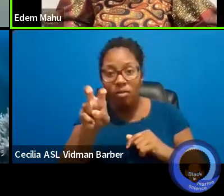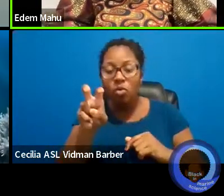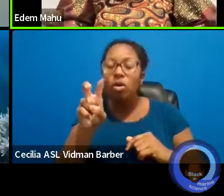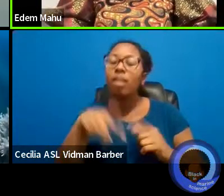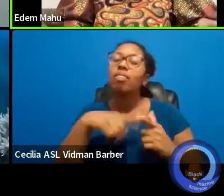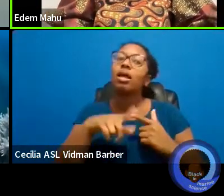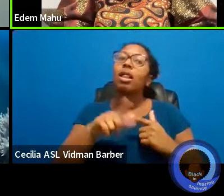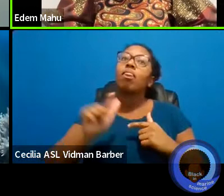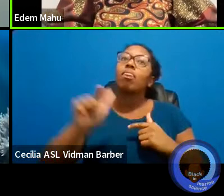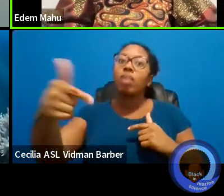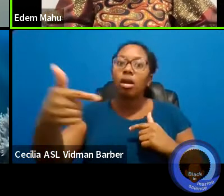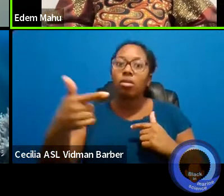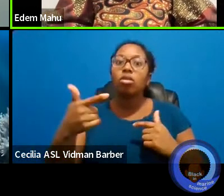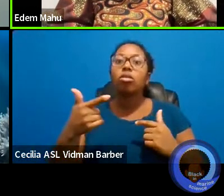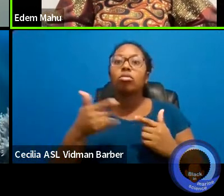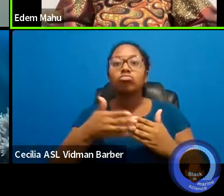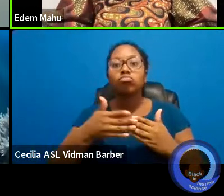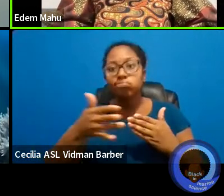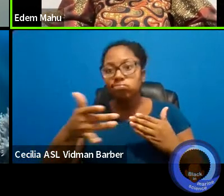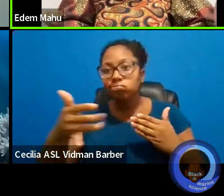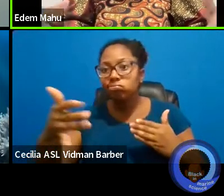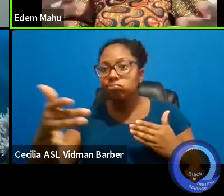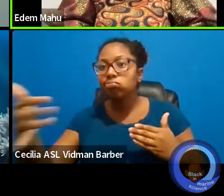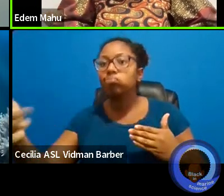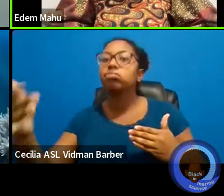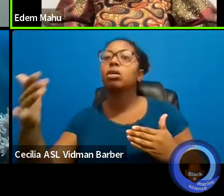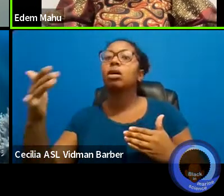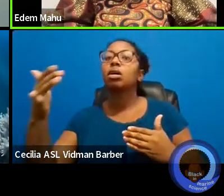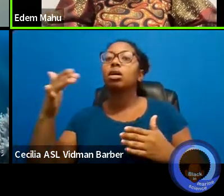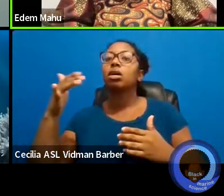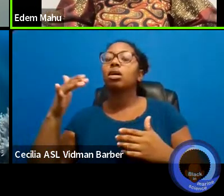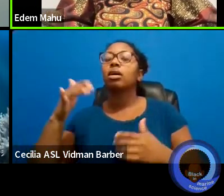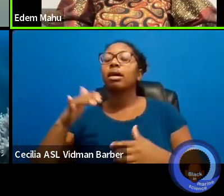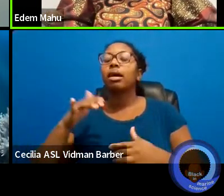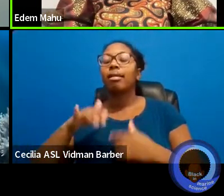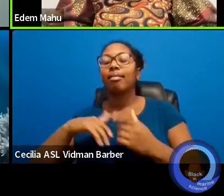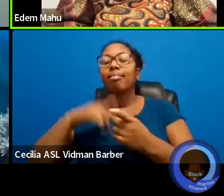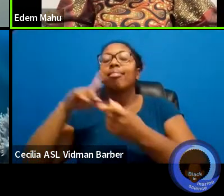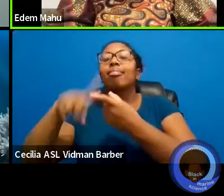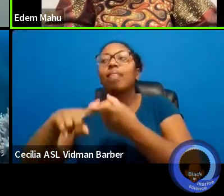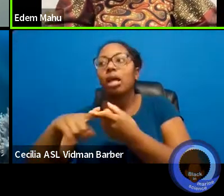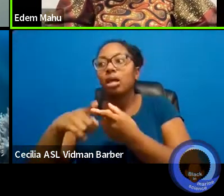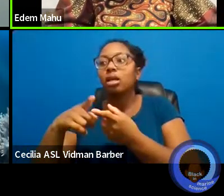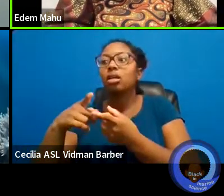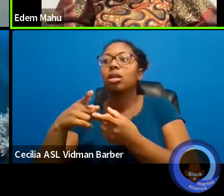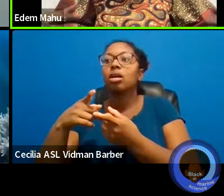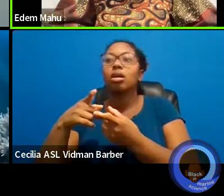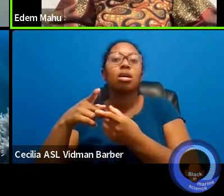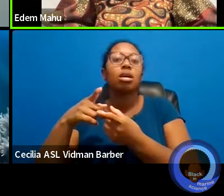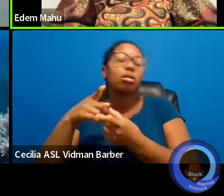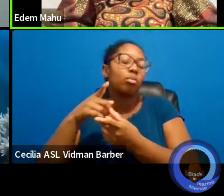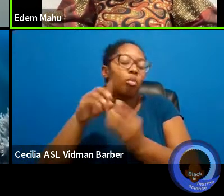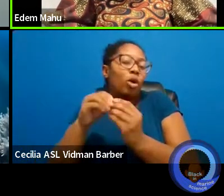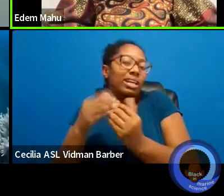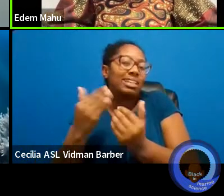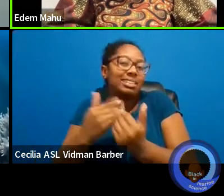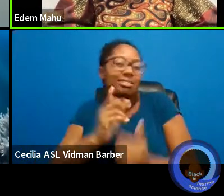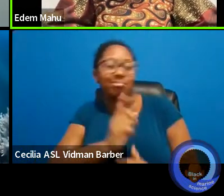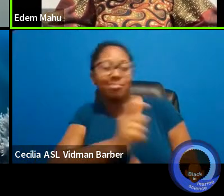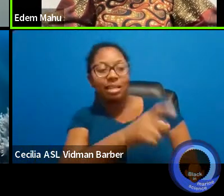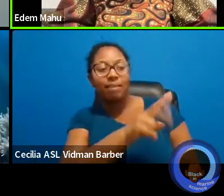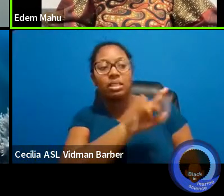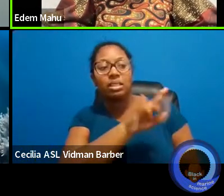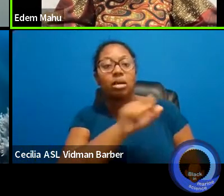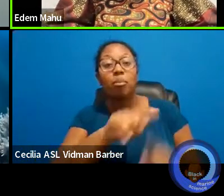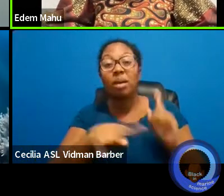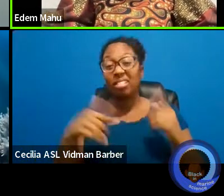you become more established in the field, then it is more easier for them to give you the visas. But the young